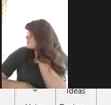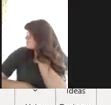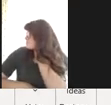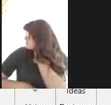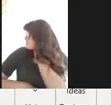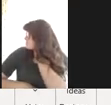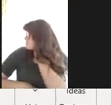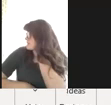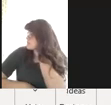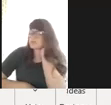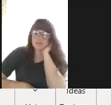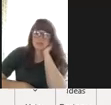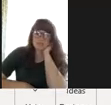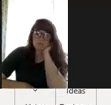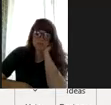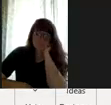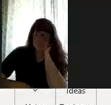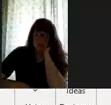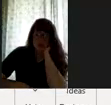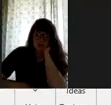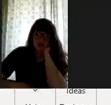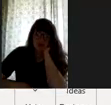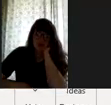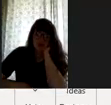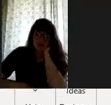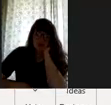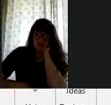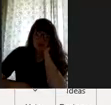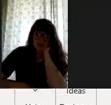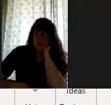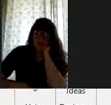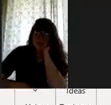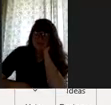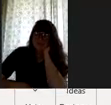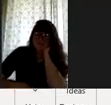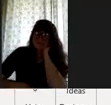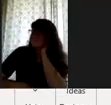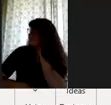Mm. They talked her into doing a tea party and baking cupcakes today. Cool.